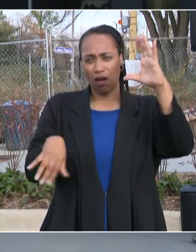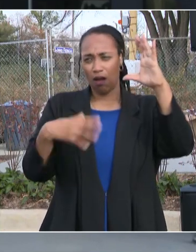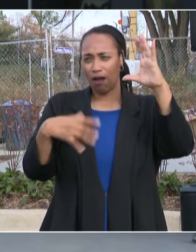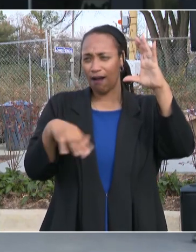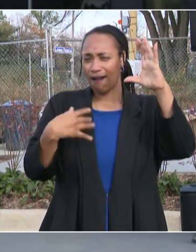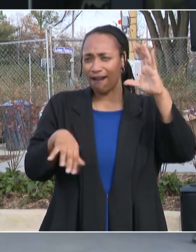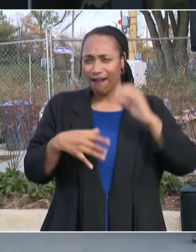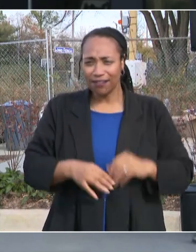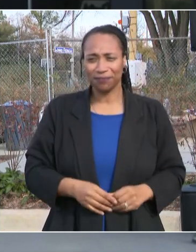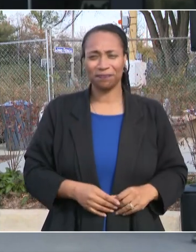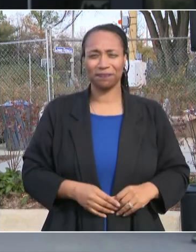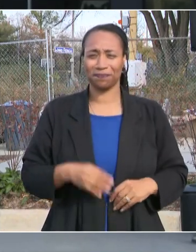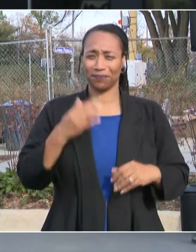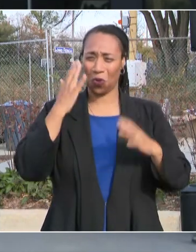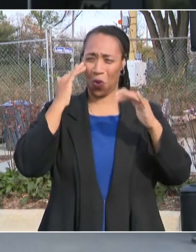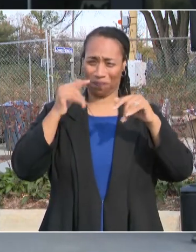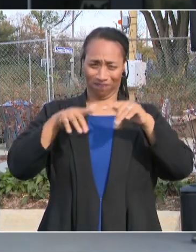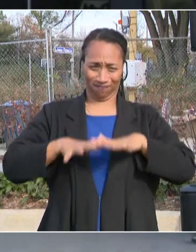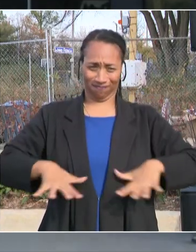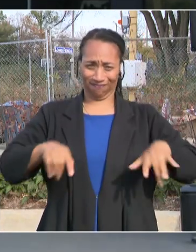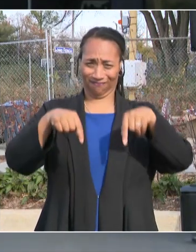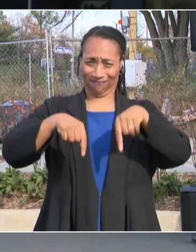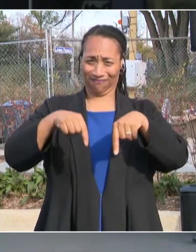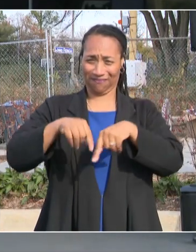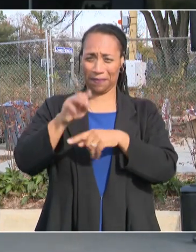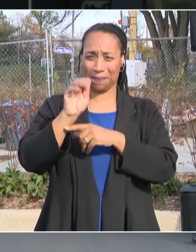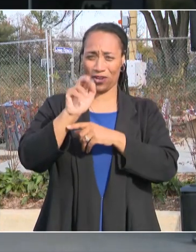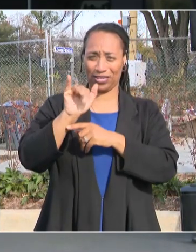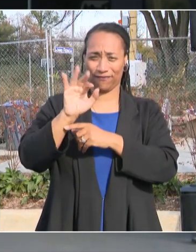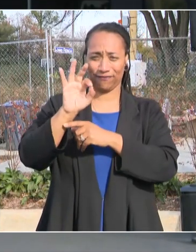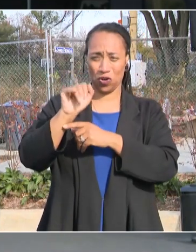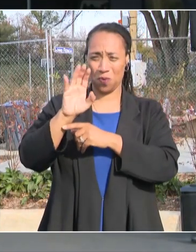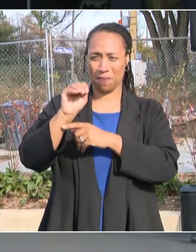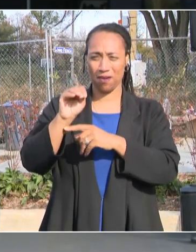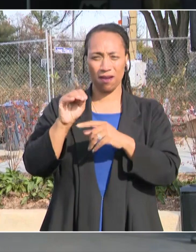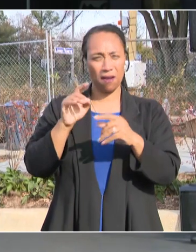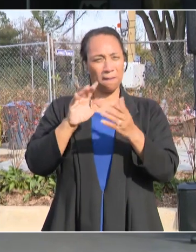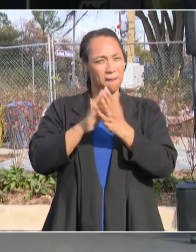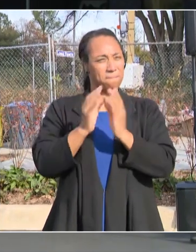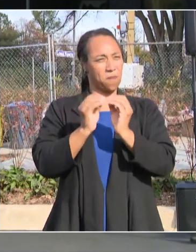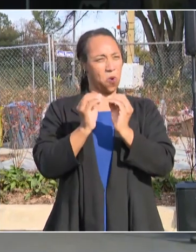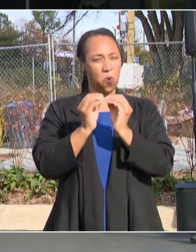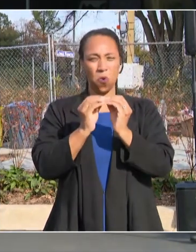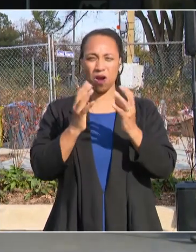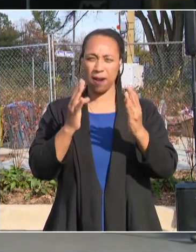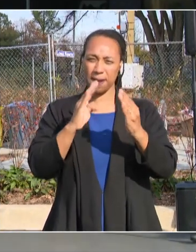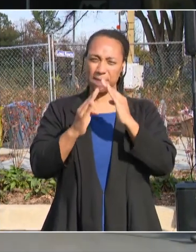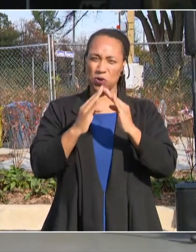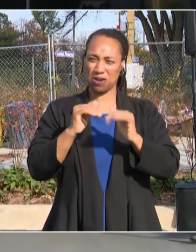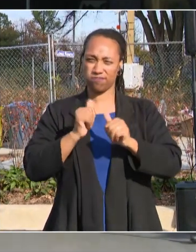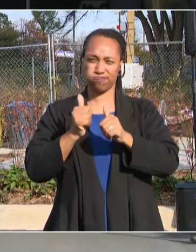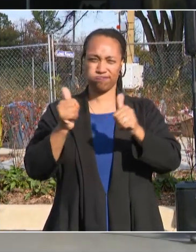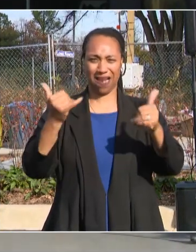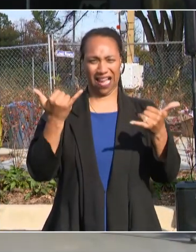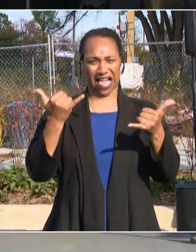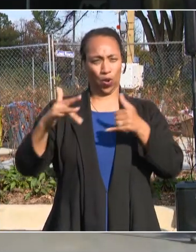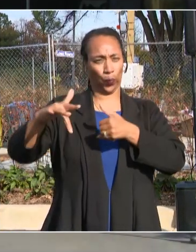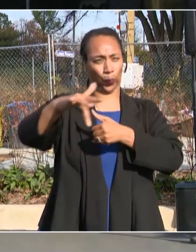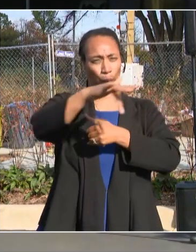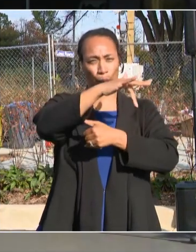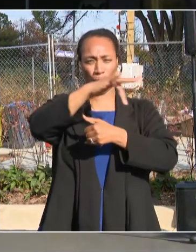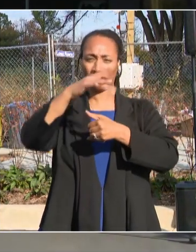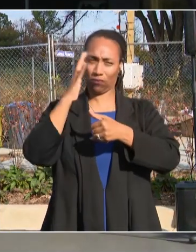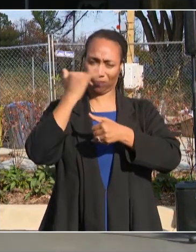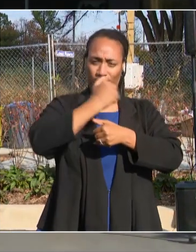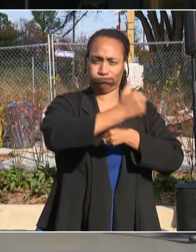returning residents to plant their roots and reestablish this vibrant community. So many people deserve thanks today, and a lot of them have been identified